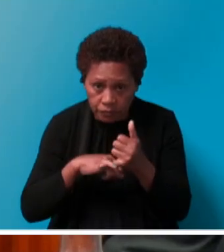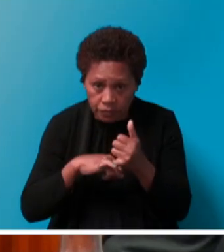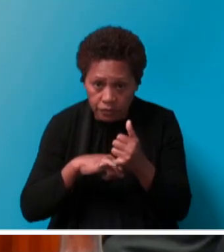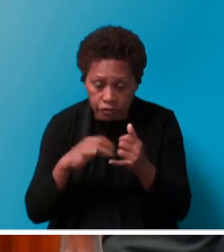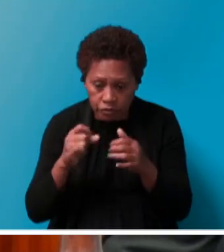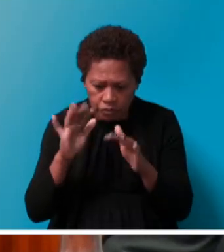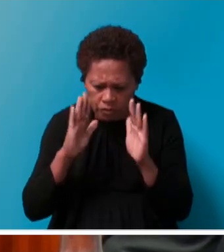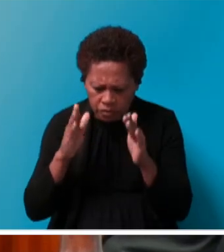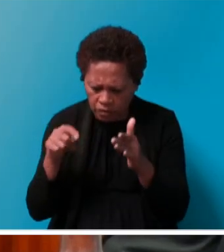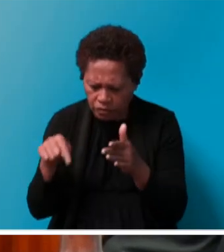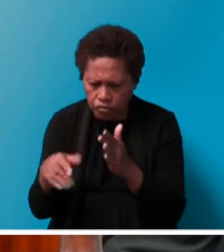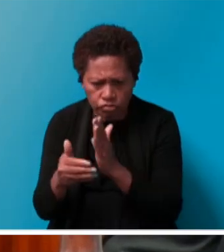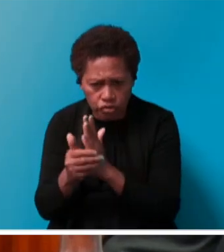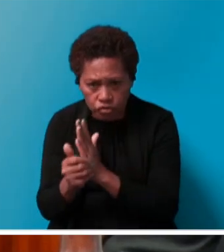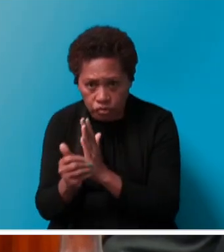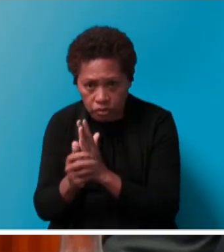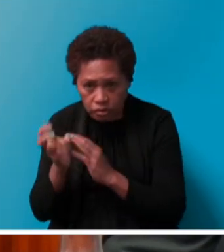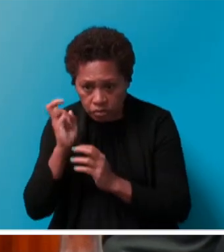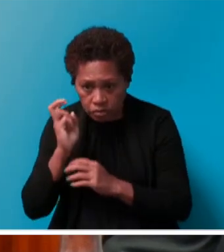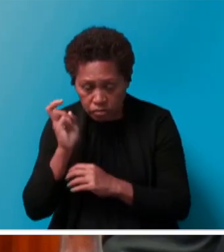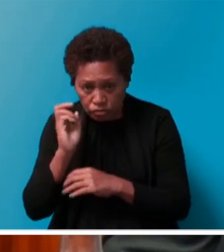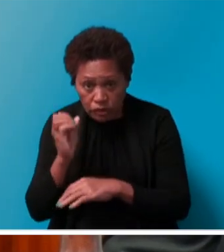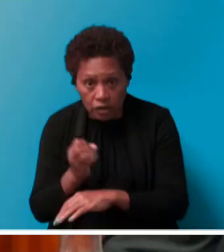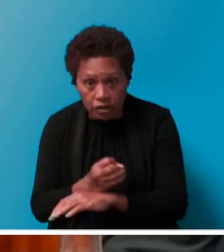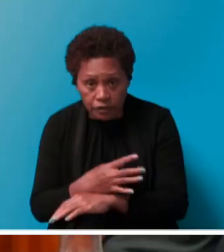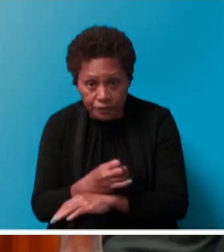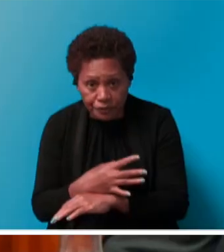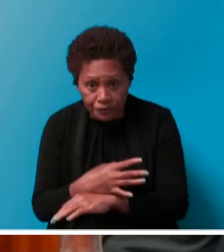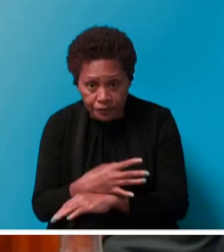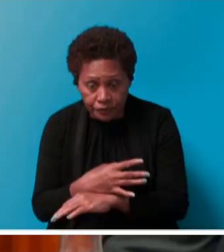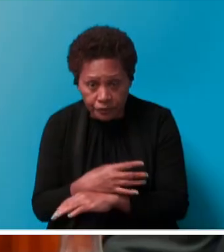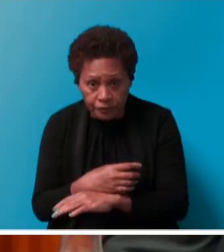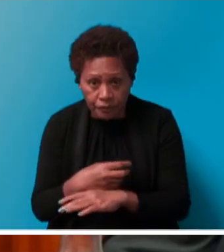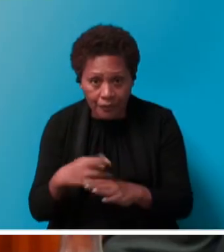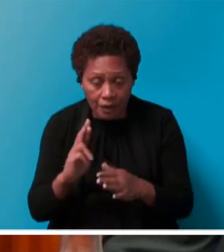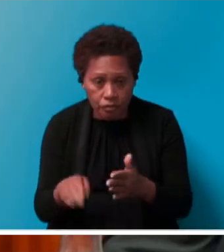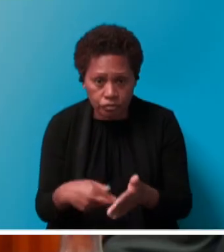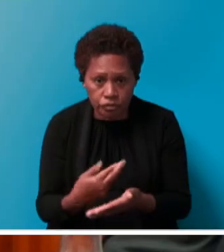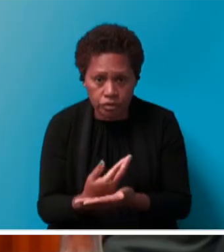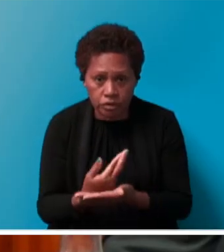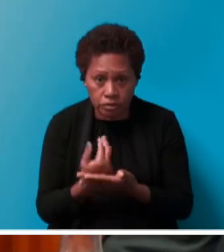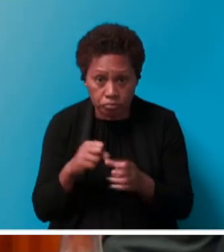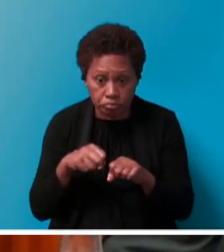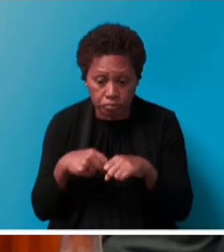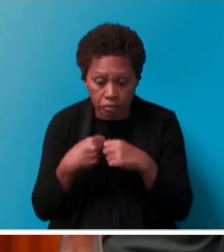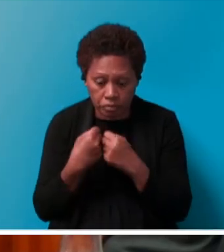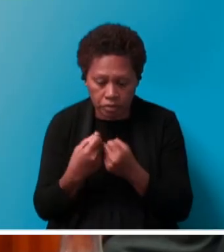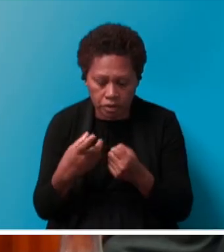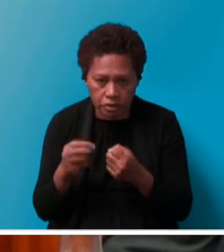on skills training, counseling, and genuine rehabilitation, they are breaking the cycle of